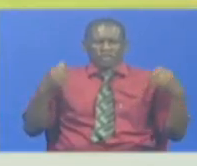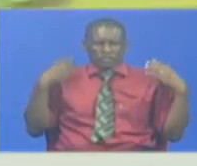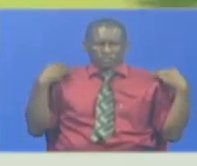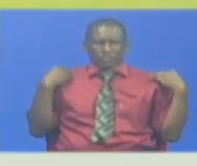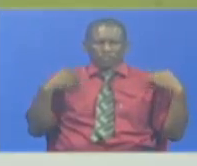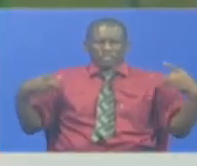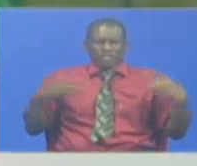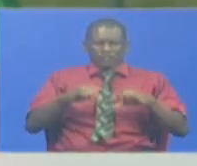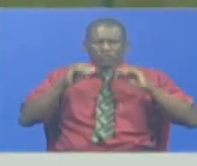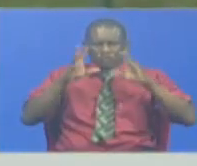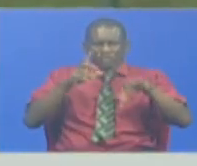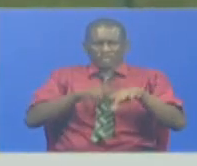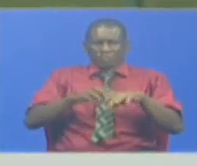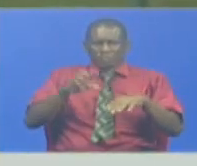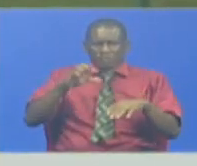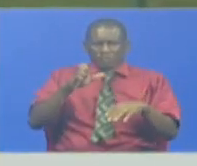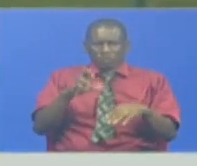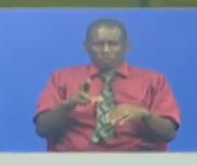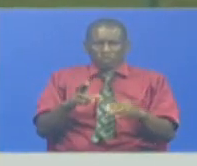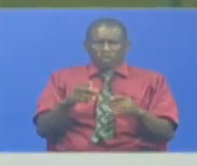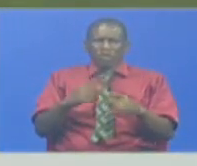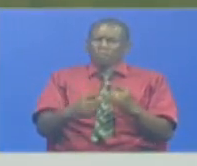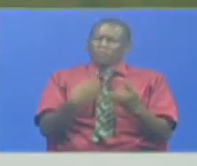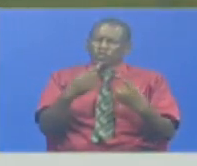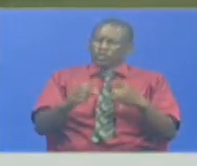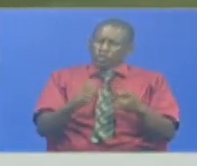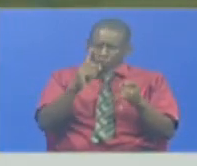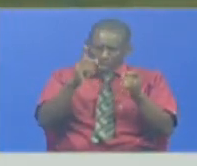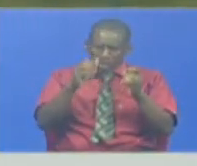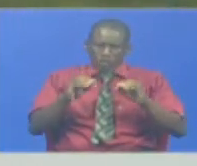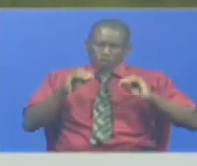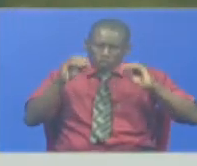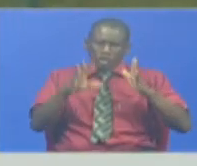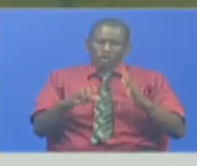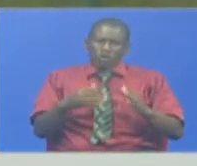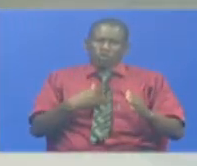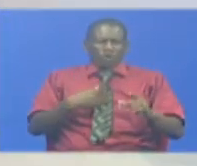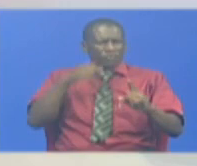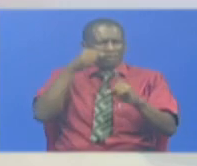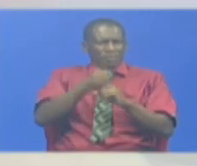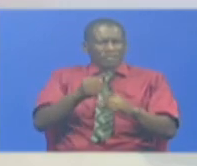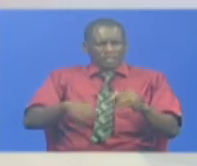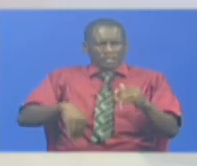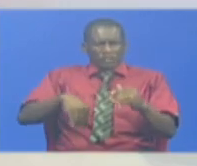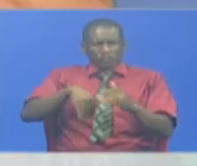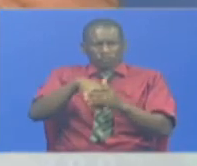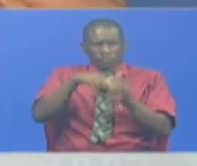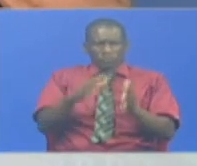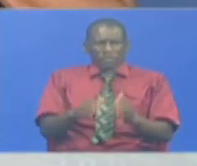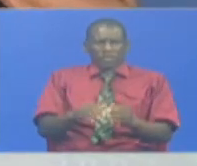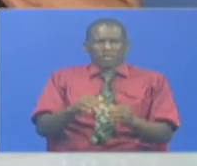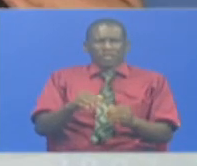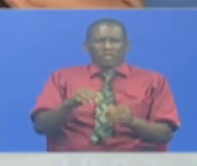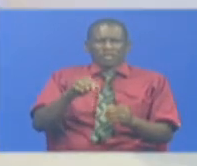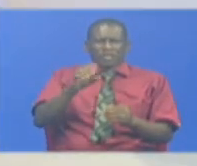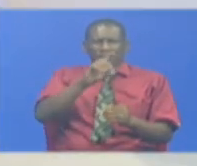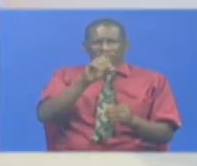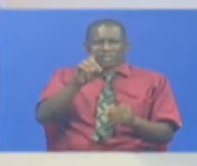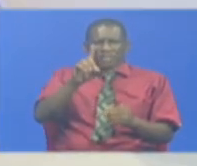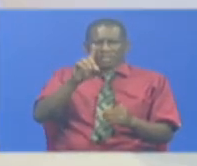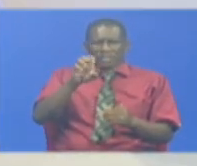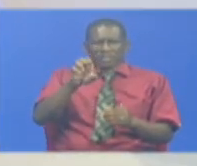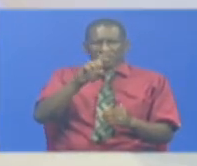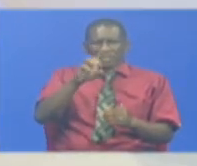while at Gor Mahia, but points to one as having the greatest impact on his playing career. Coach Azimaria. Yani kwa coach anaweza